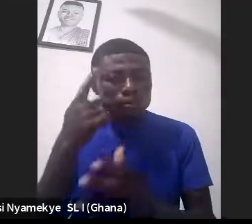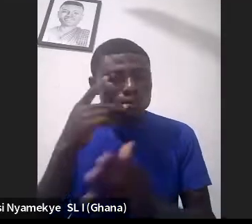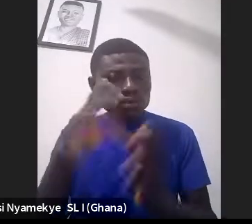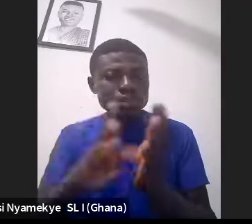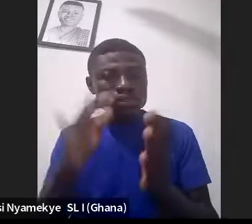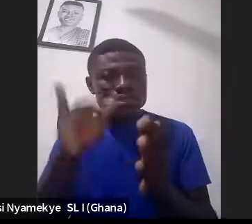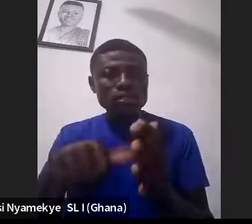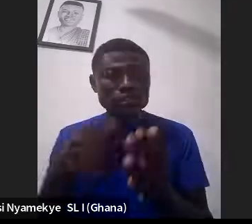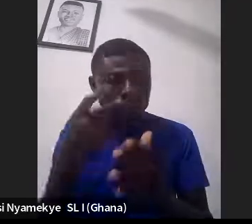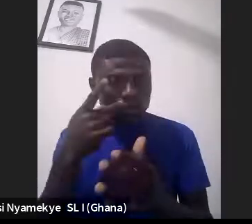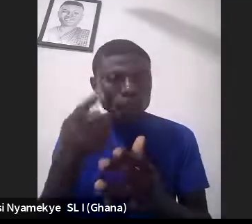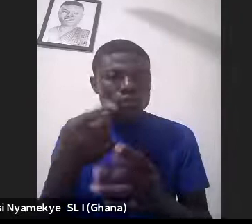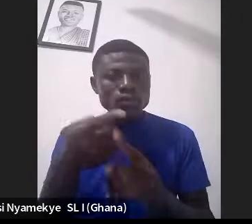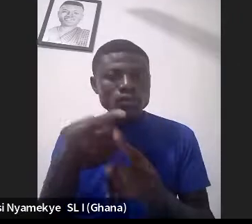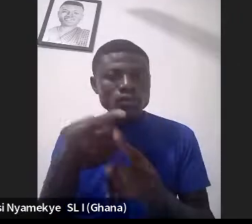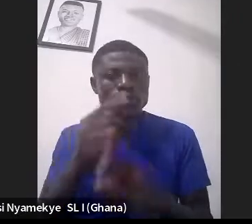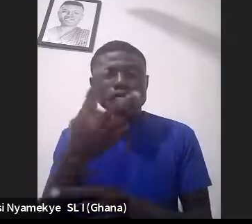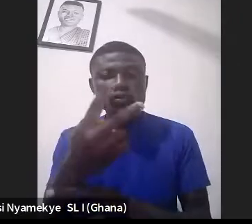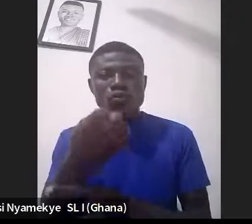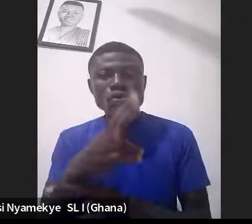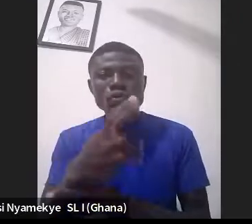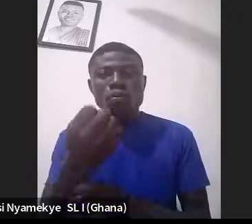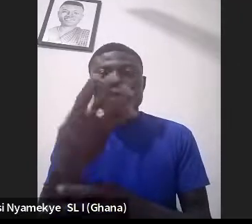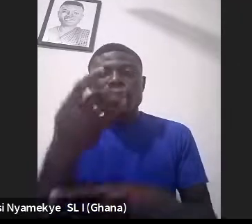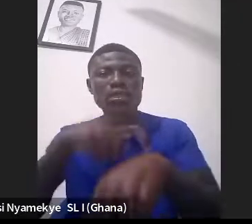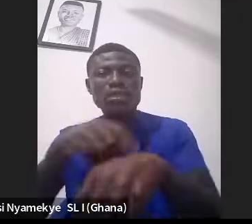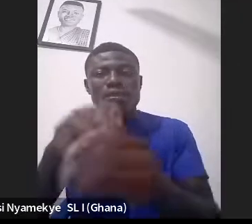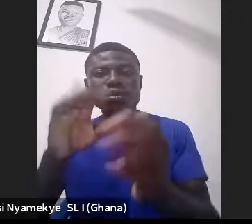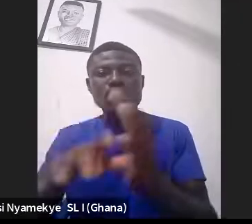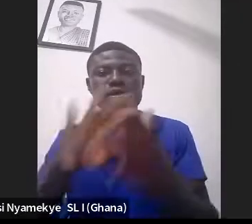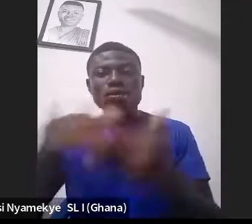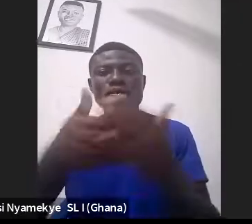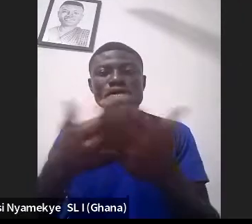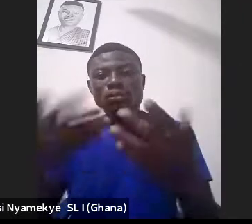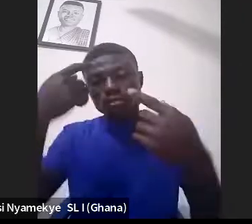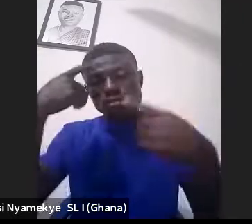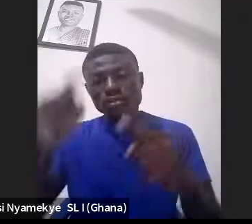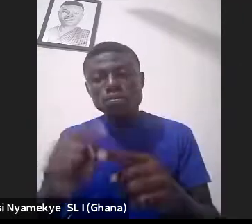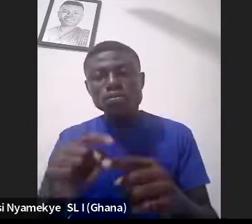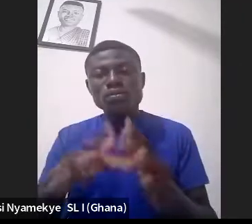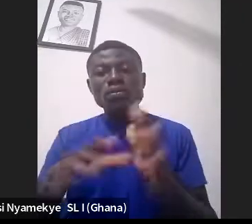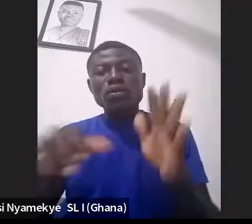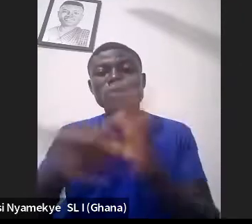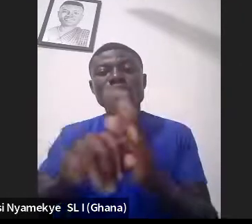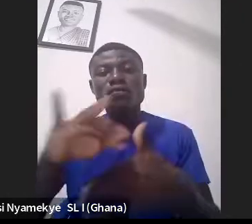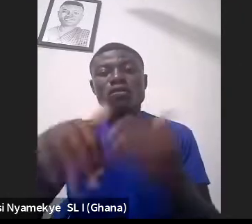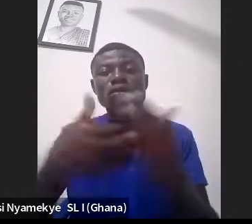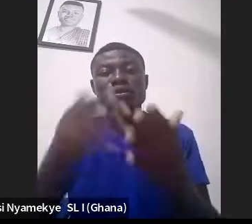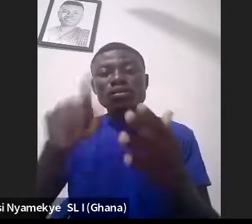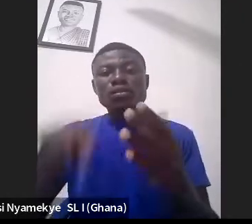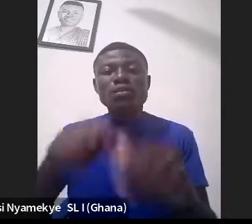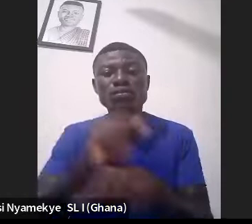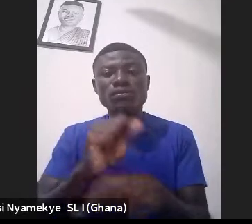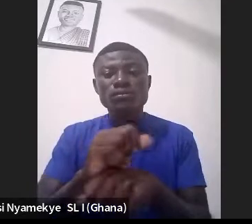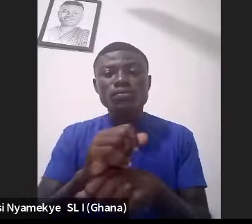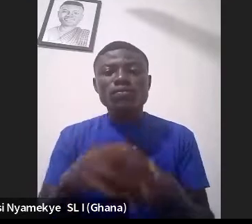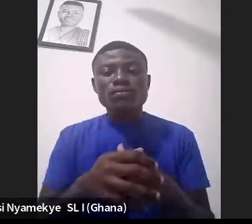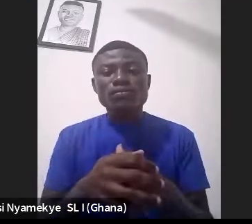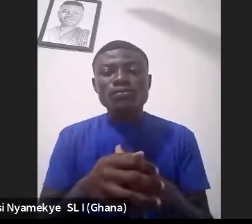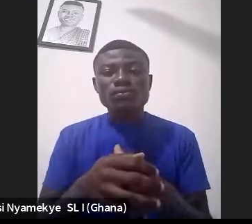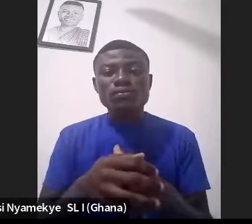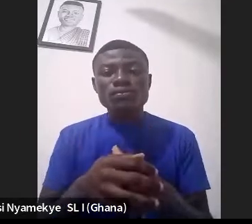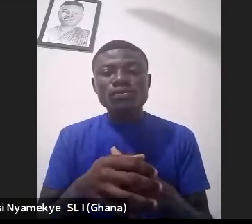too. Many times students with dyslexia often are diagnosed with other things. Benjamin is diagnosed with